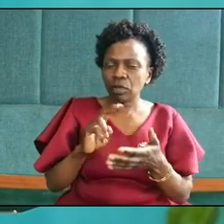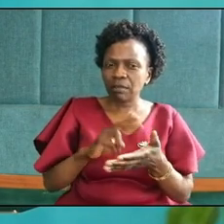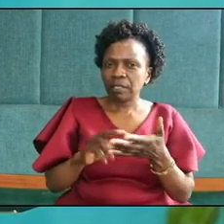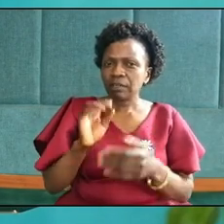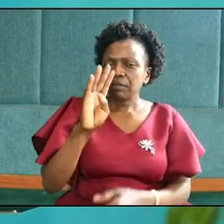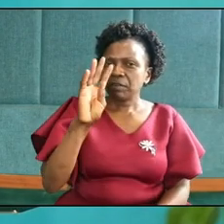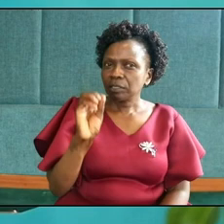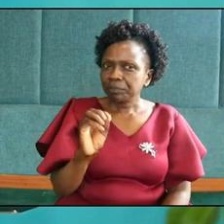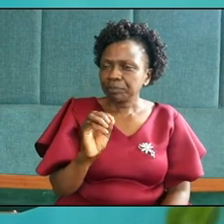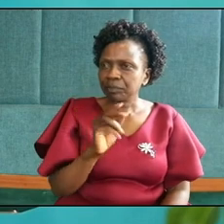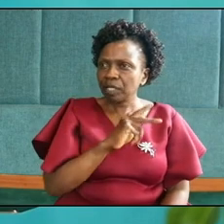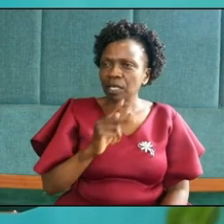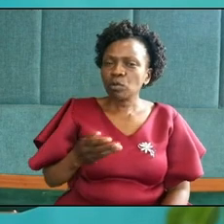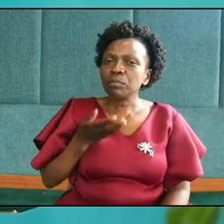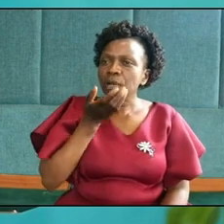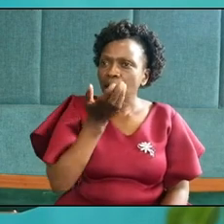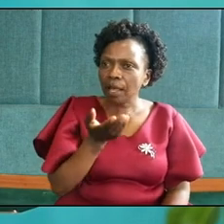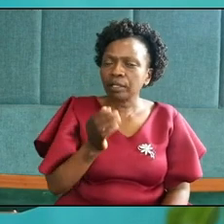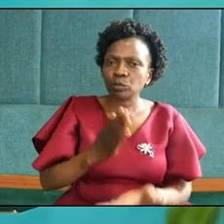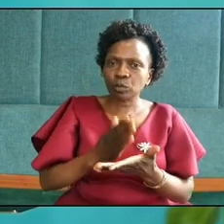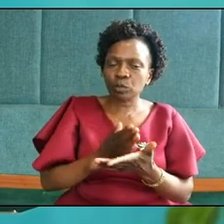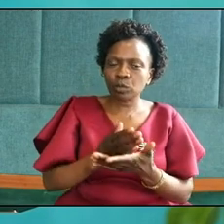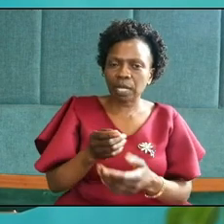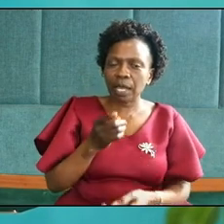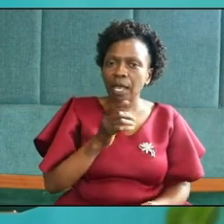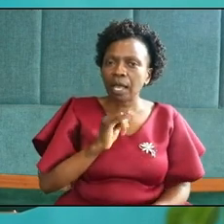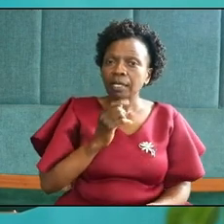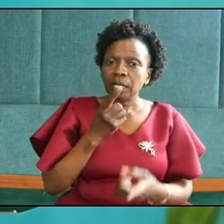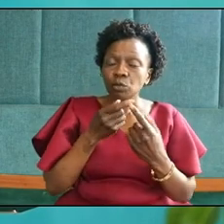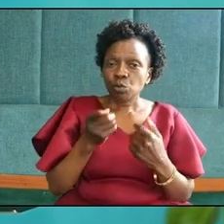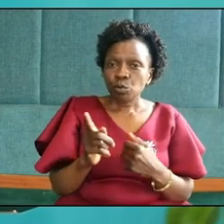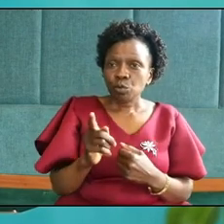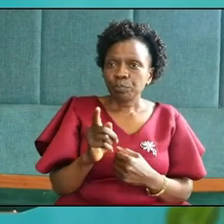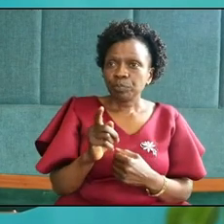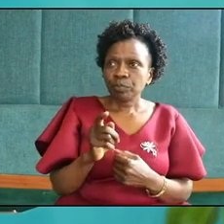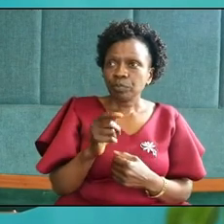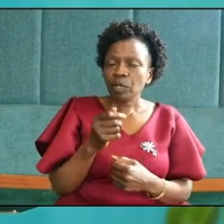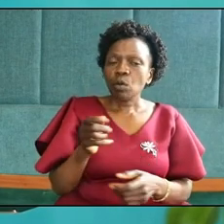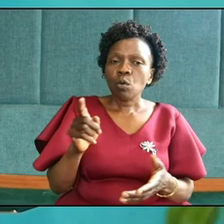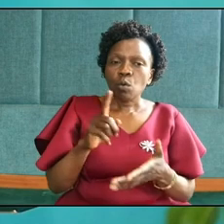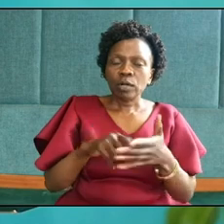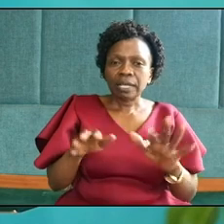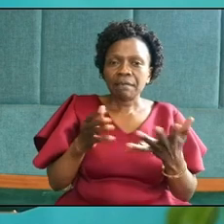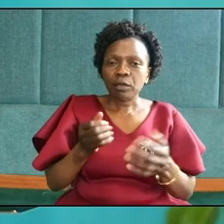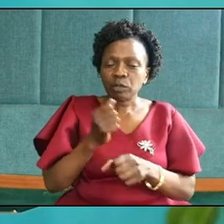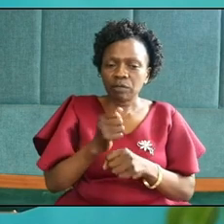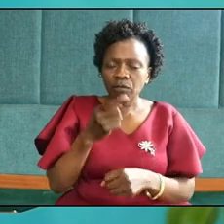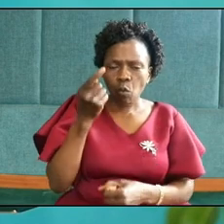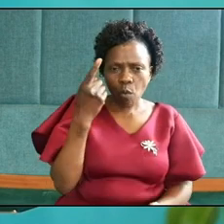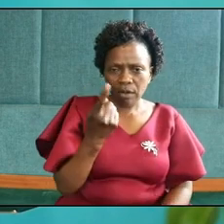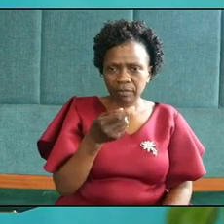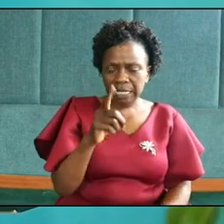40. The king will reply, truly I tell you, whatever you did for one of